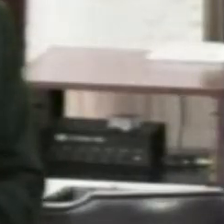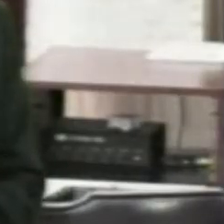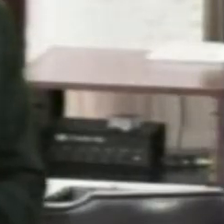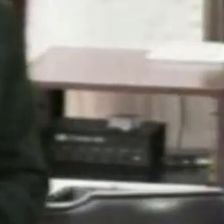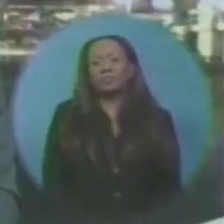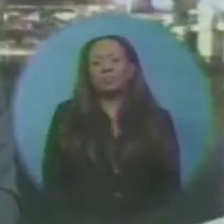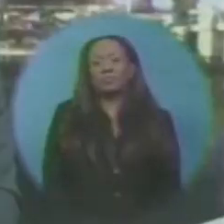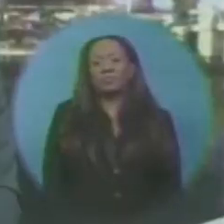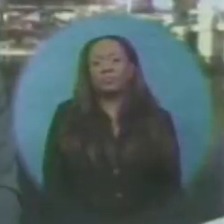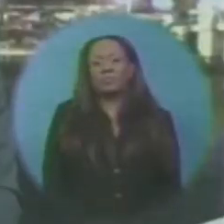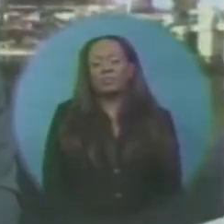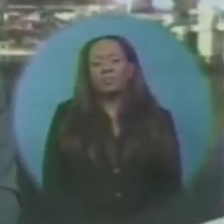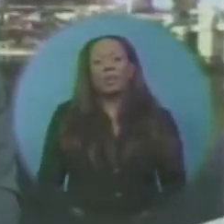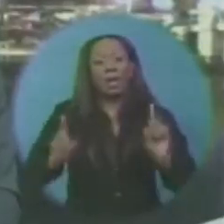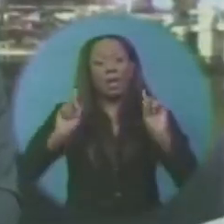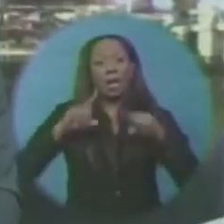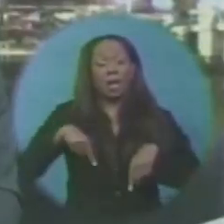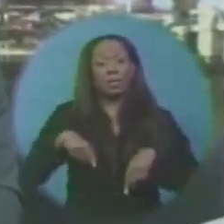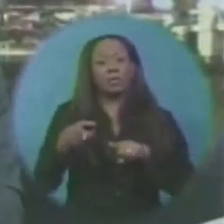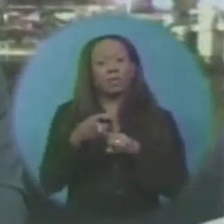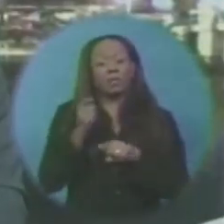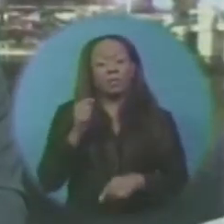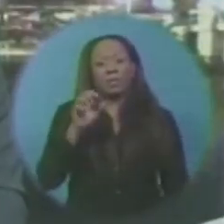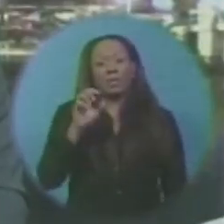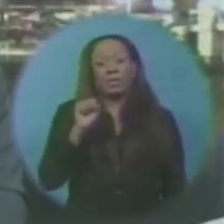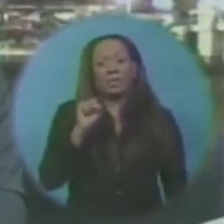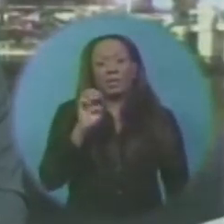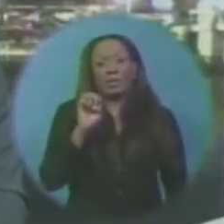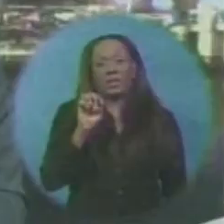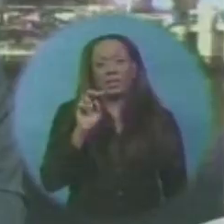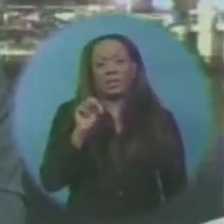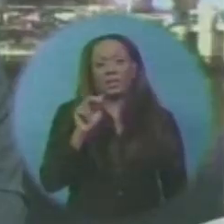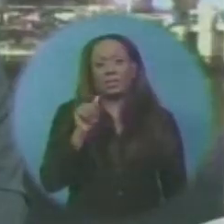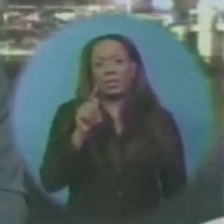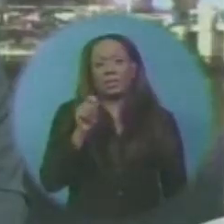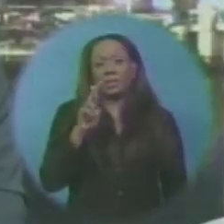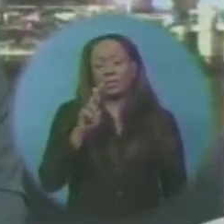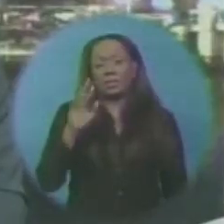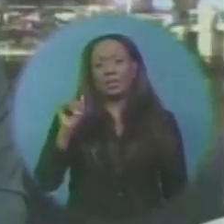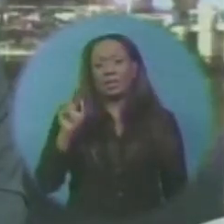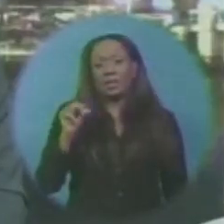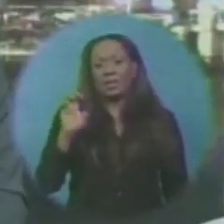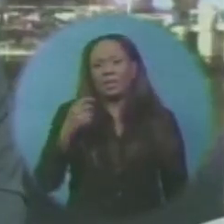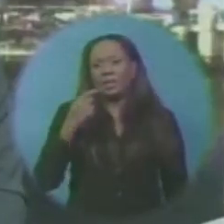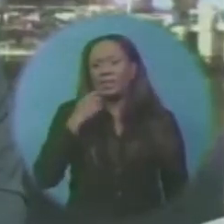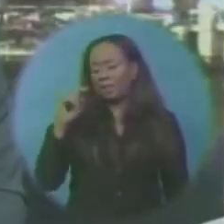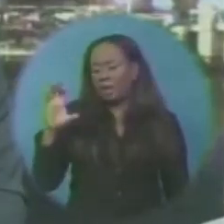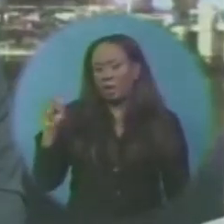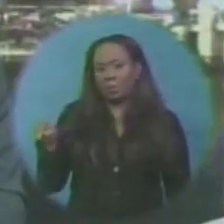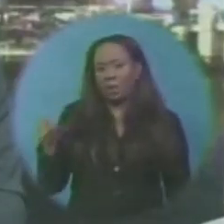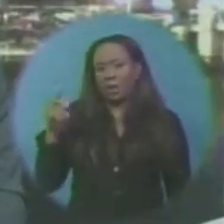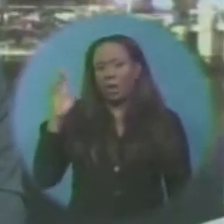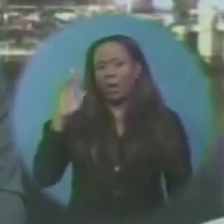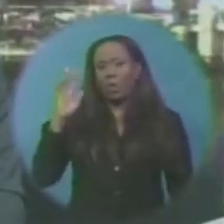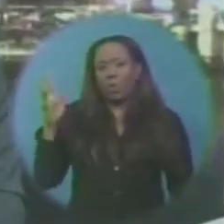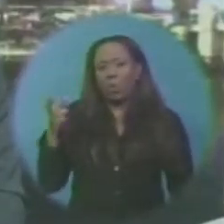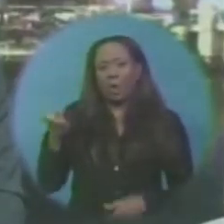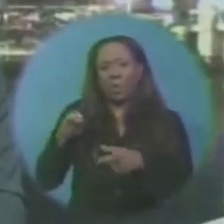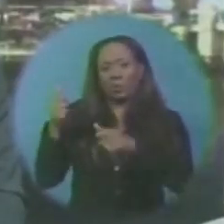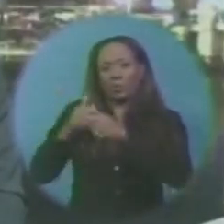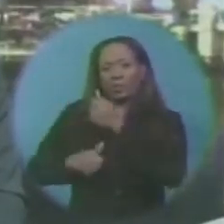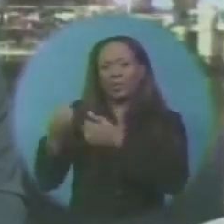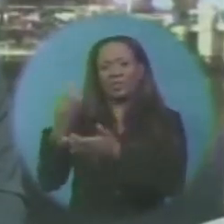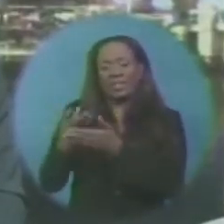weekend. The answer came from Senator Jepter Ince, who said the company will fall under the purview of the Financial Services